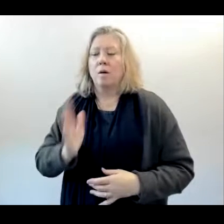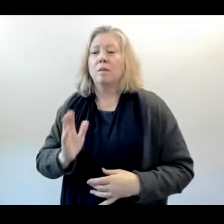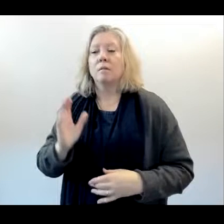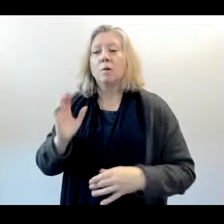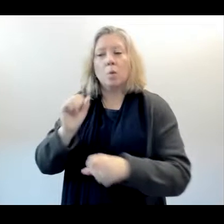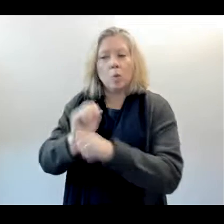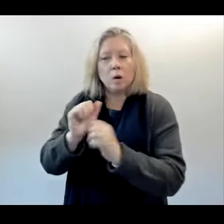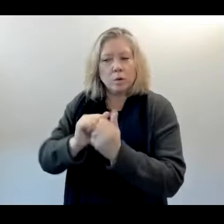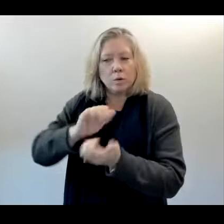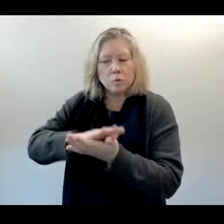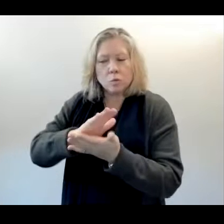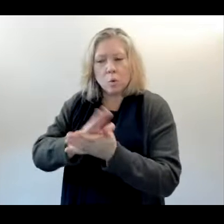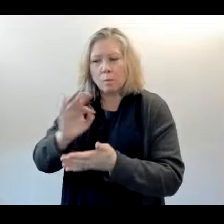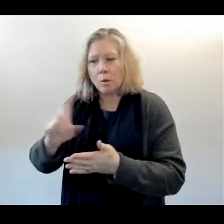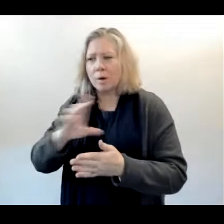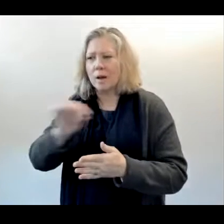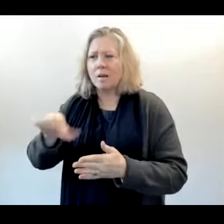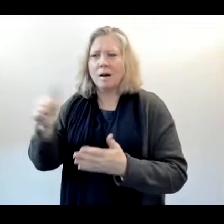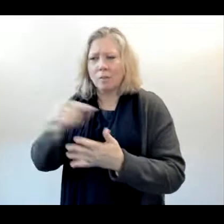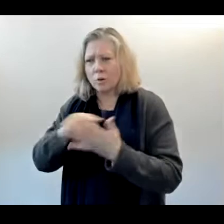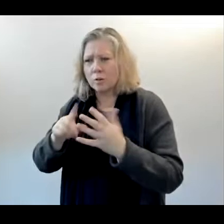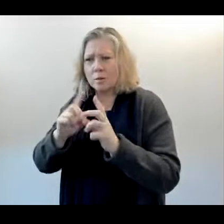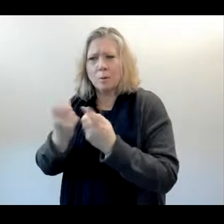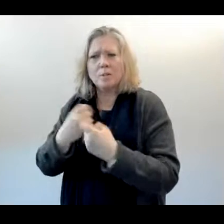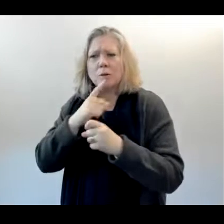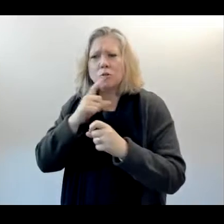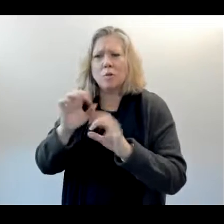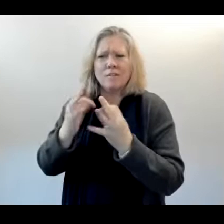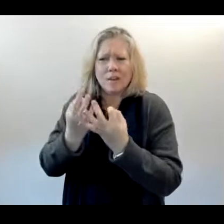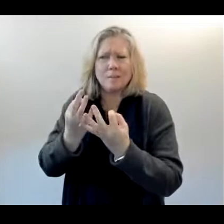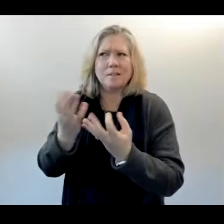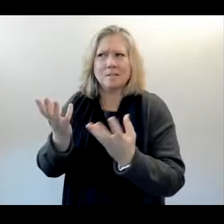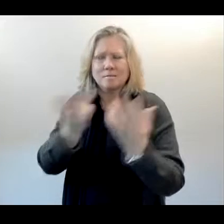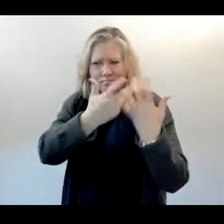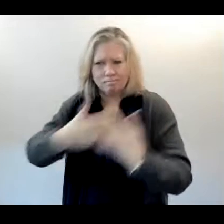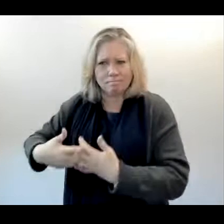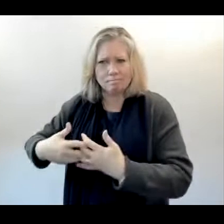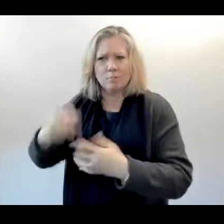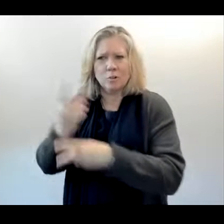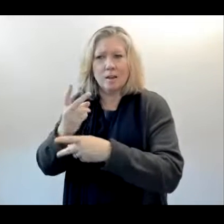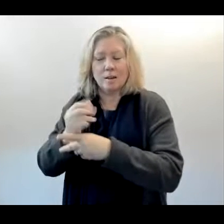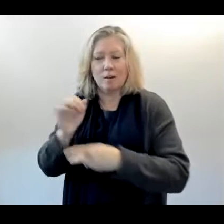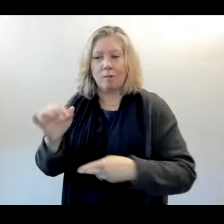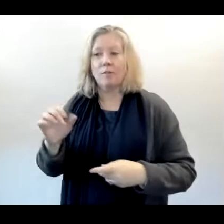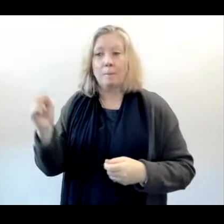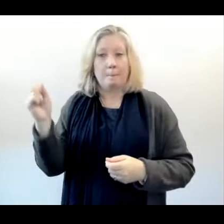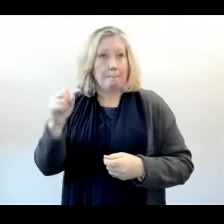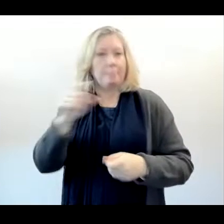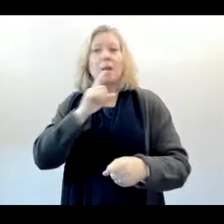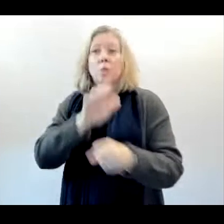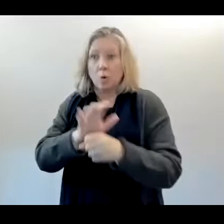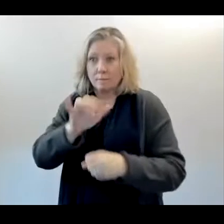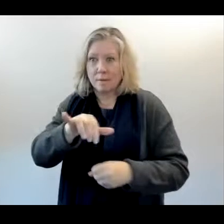that families are taken care of during this transition. Yes, that's right. I want to confirm that